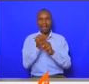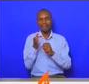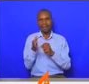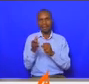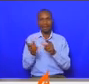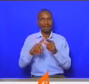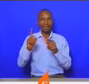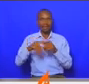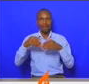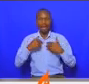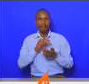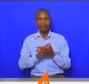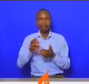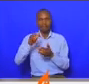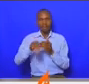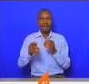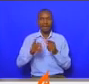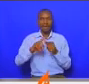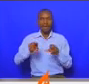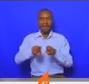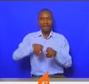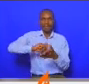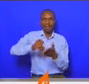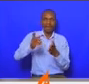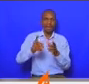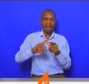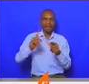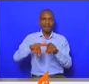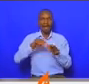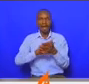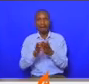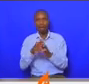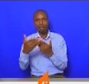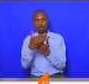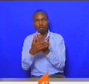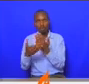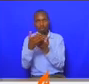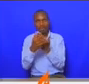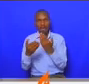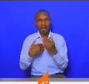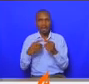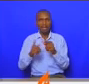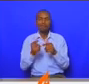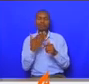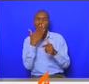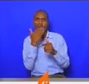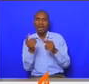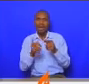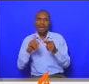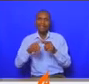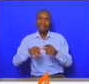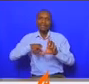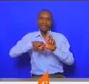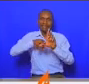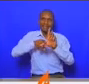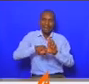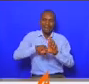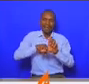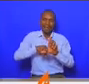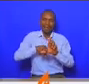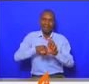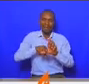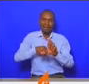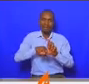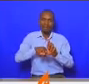they don't have a printer, we have a secretary in the school that has no computer, we need desks and chairs, I think the guests went